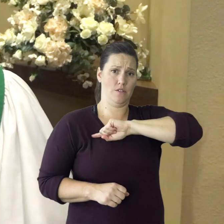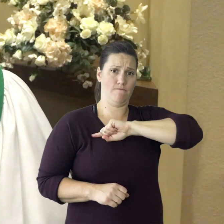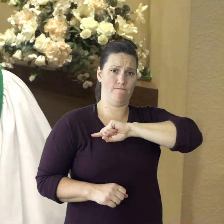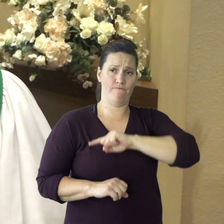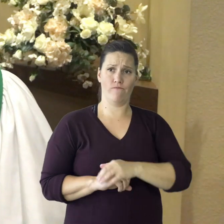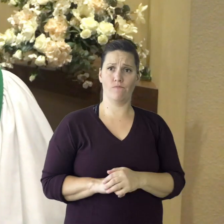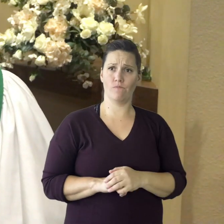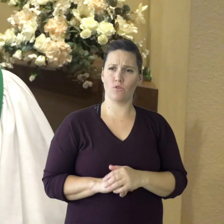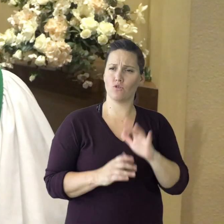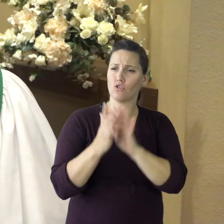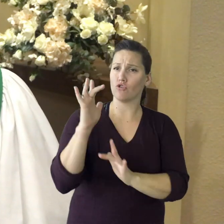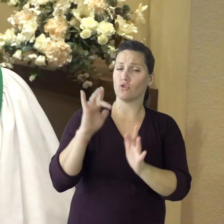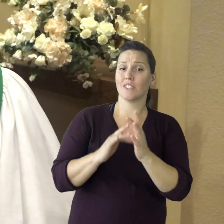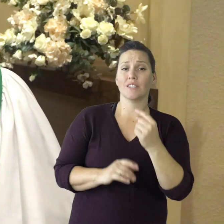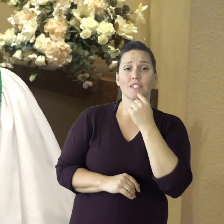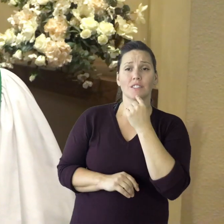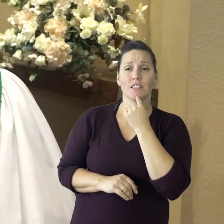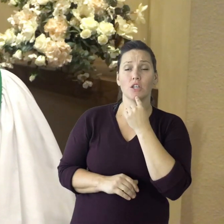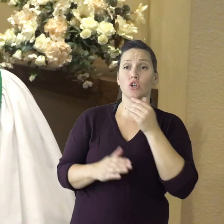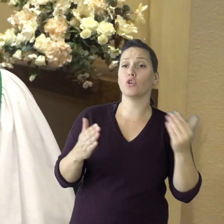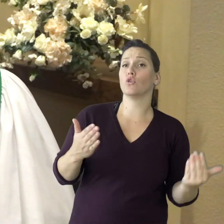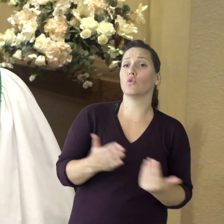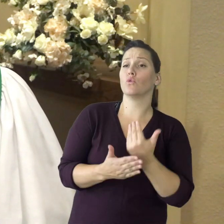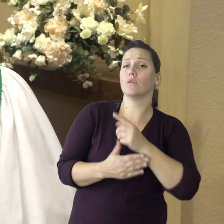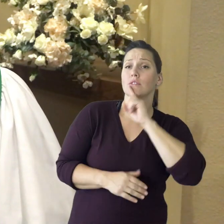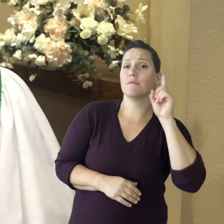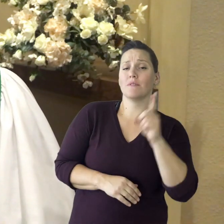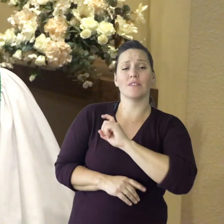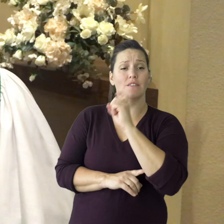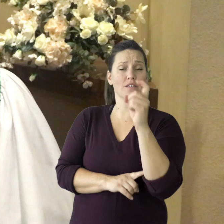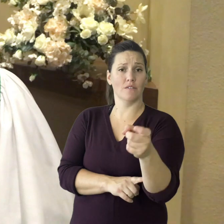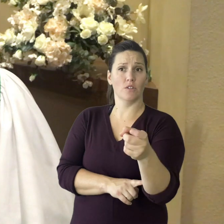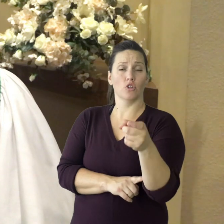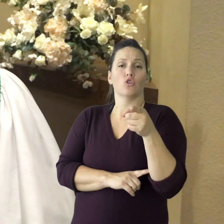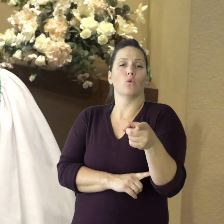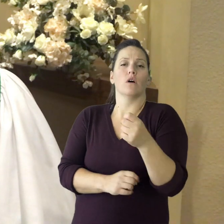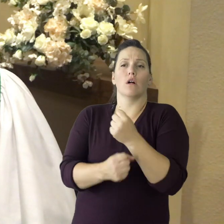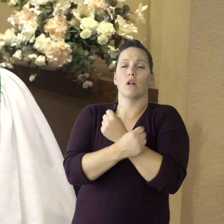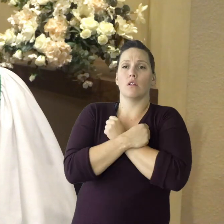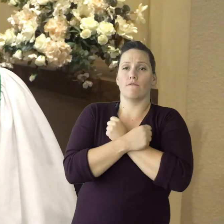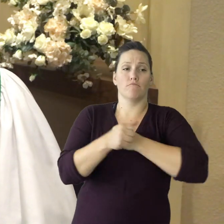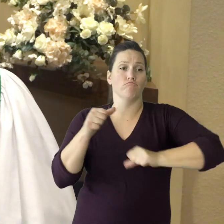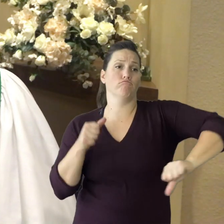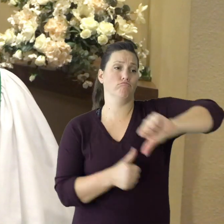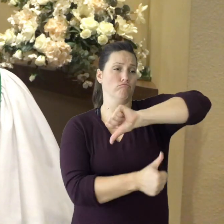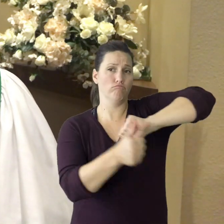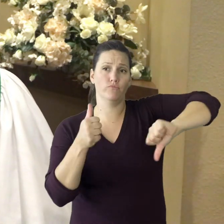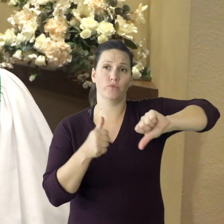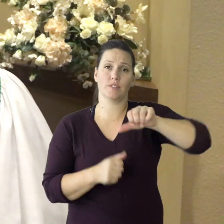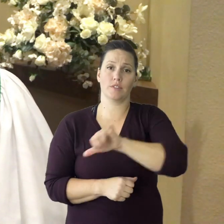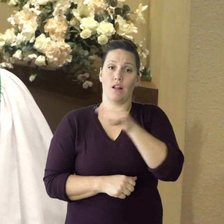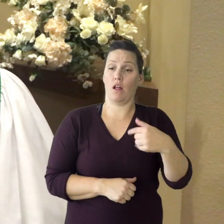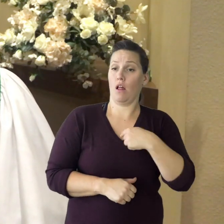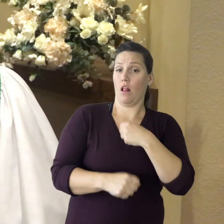us. And we heard Jesus say this, a new commandment I give to you, that you love one